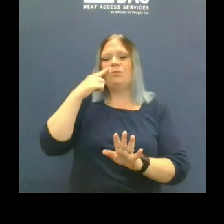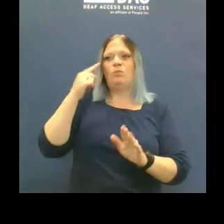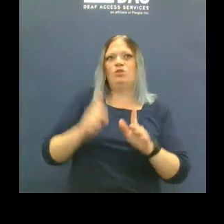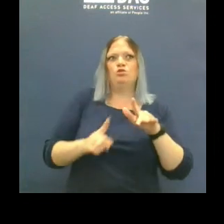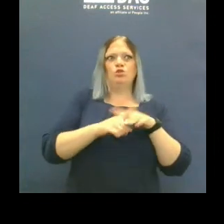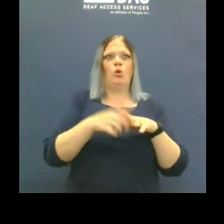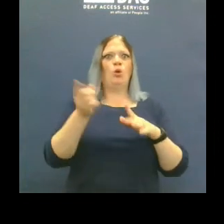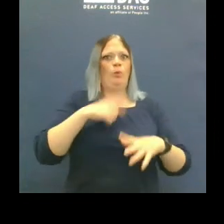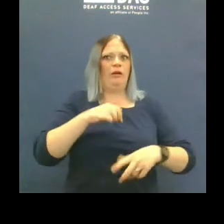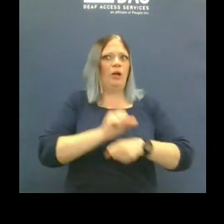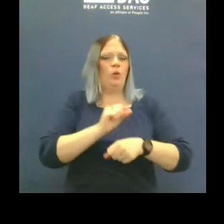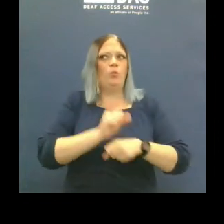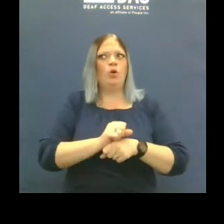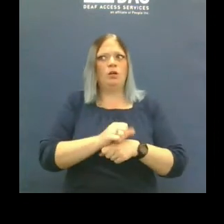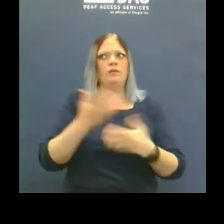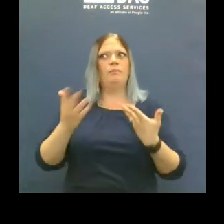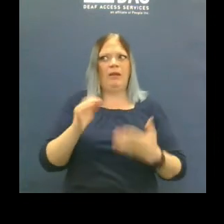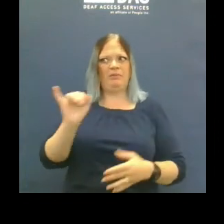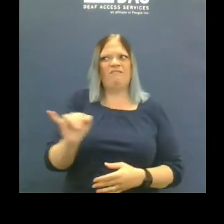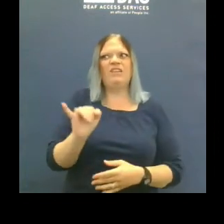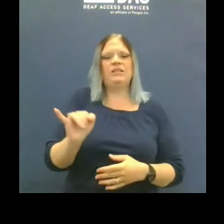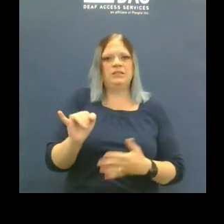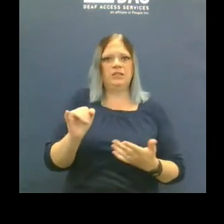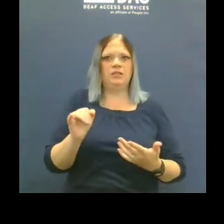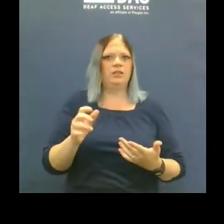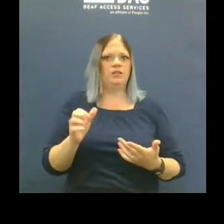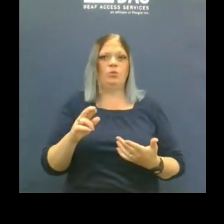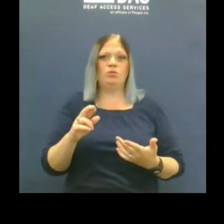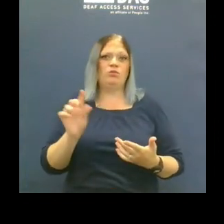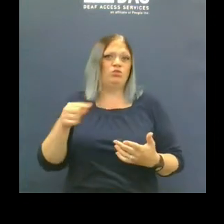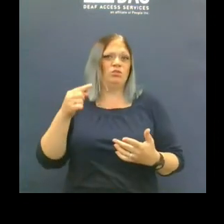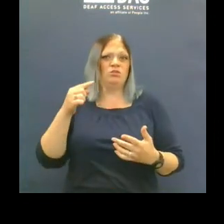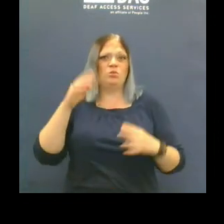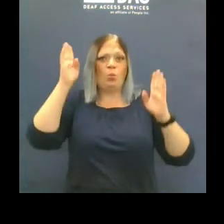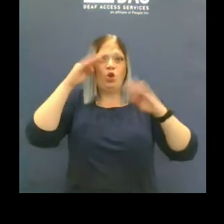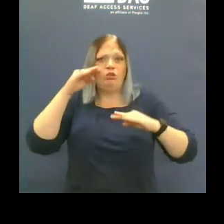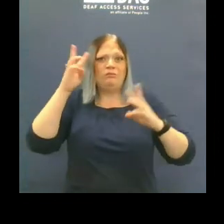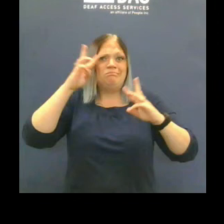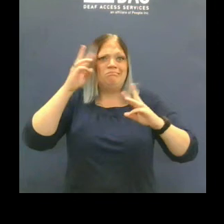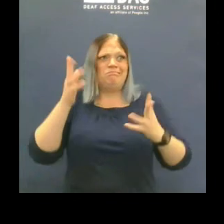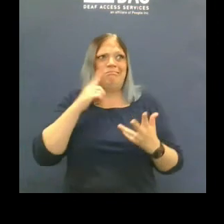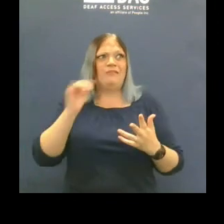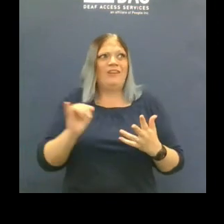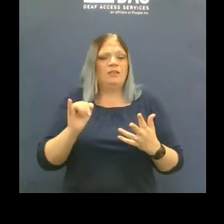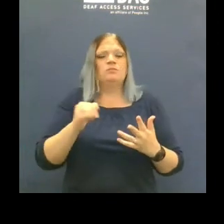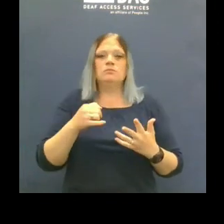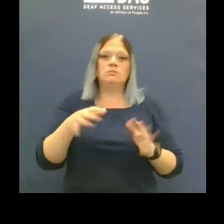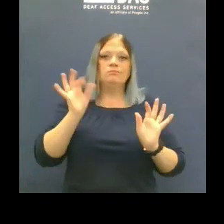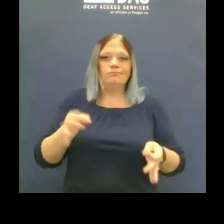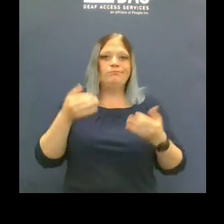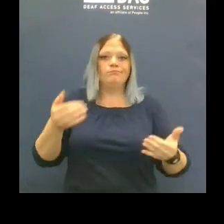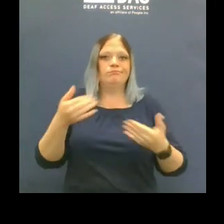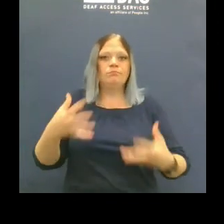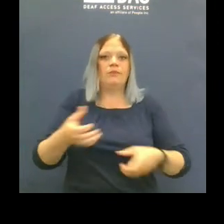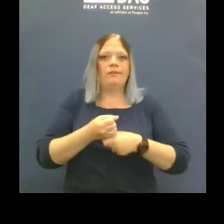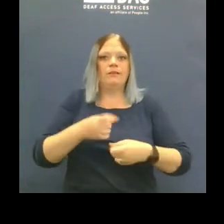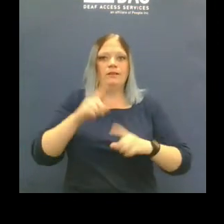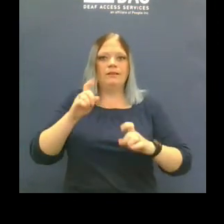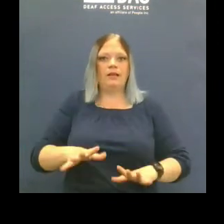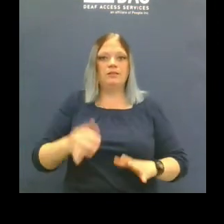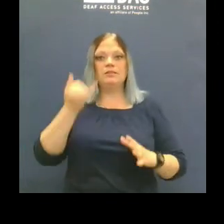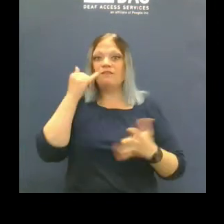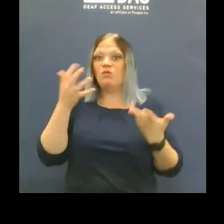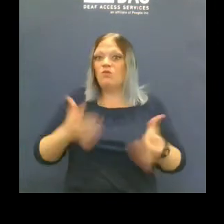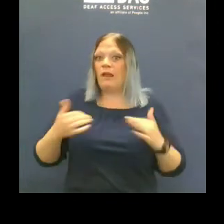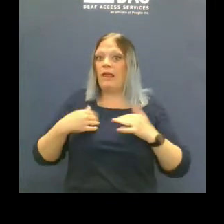or where I work that could have been infected, or you're just like worried that you could be infected, you should definitely get a test. If you have symptoms that